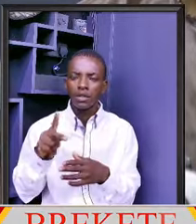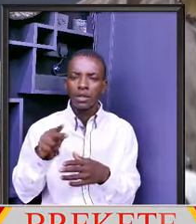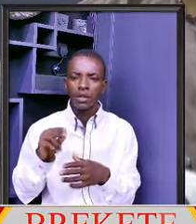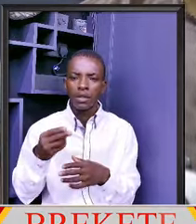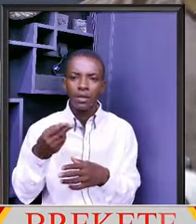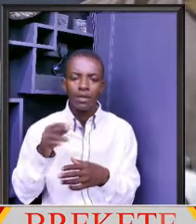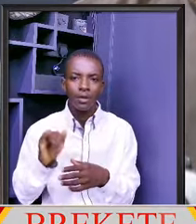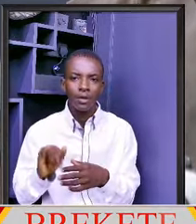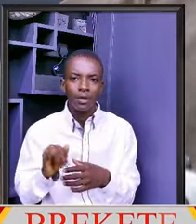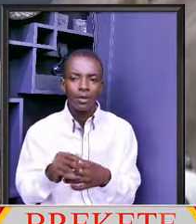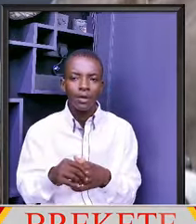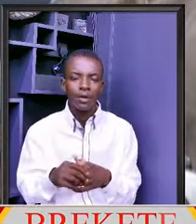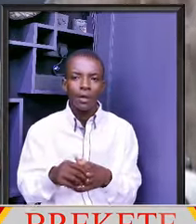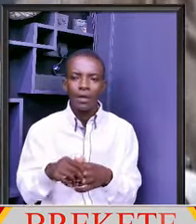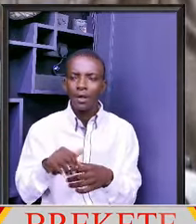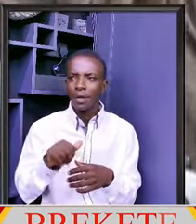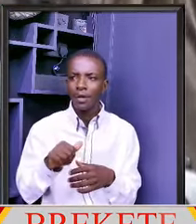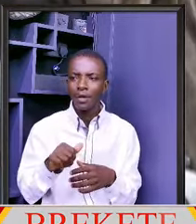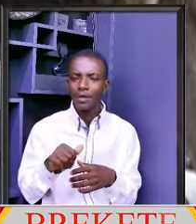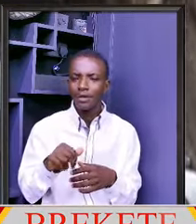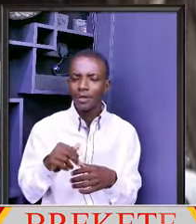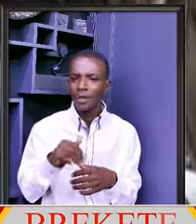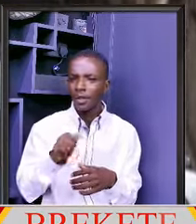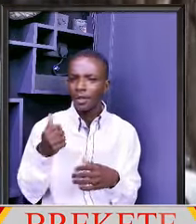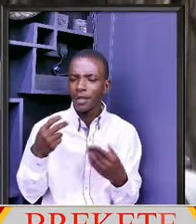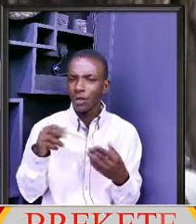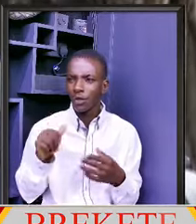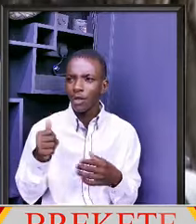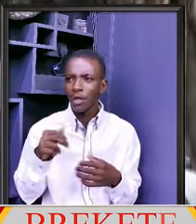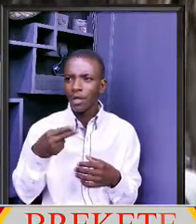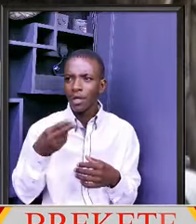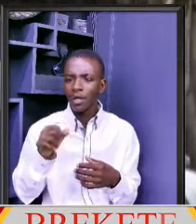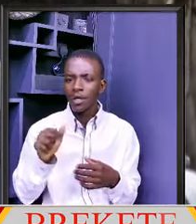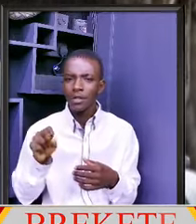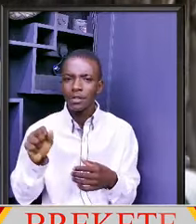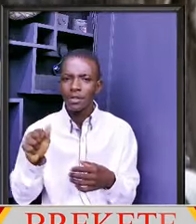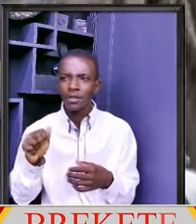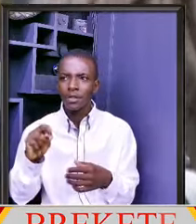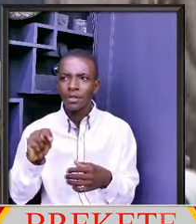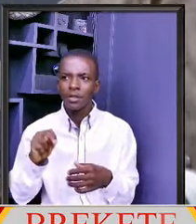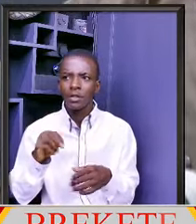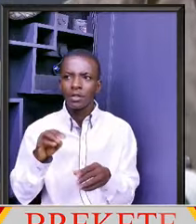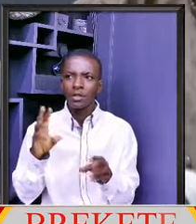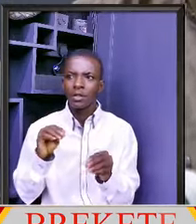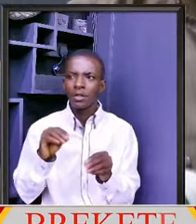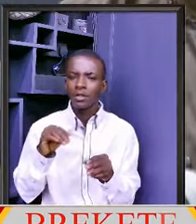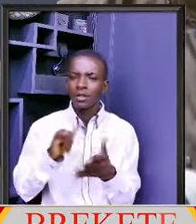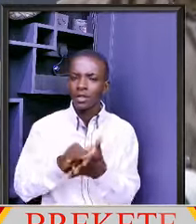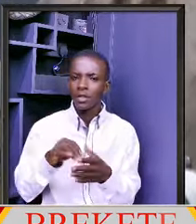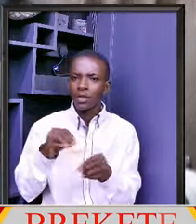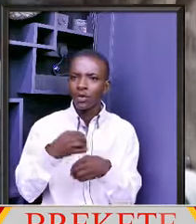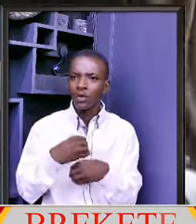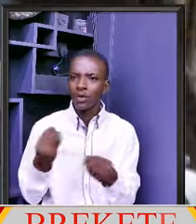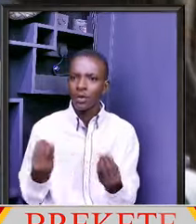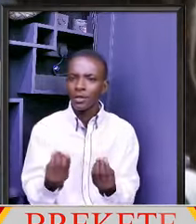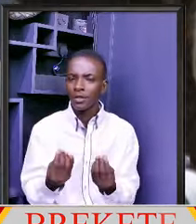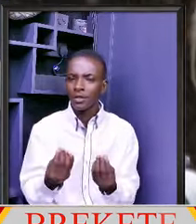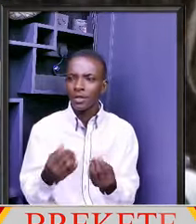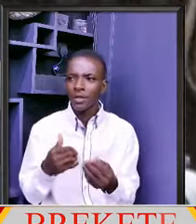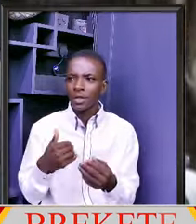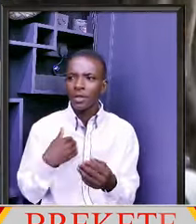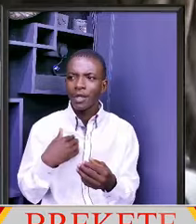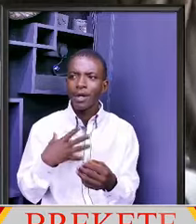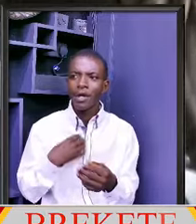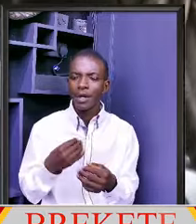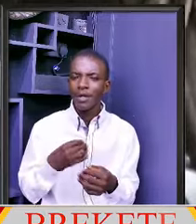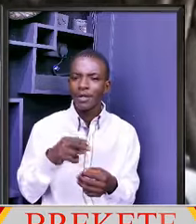accept. Is there any other Hassan in that organization? No, sir. But Kogi is not my name. And